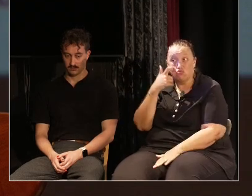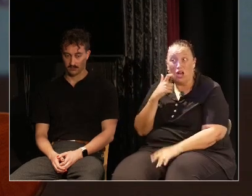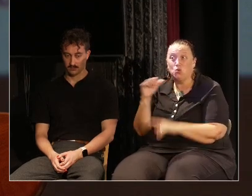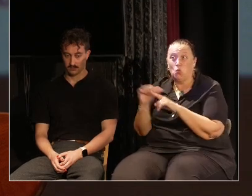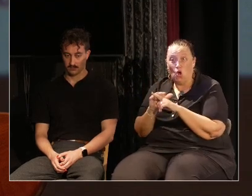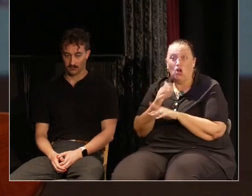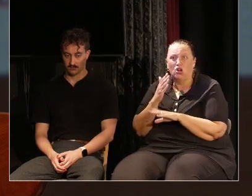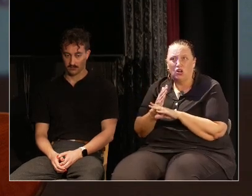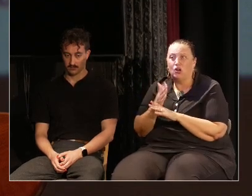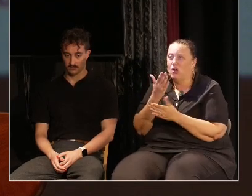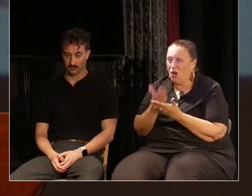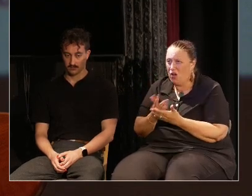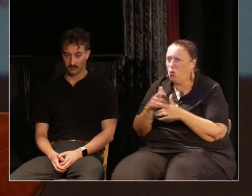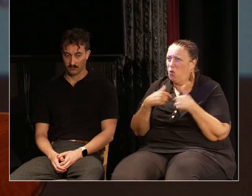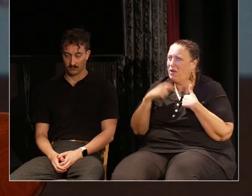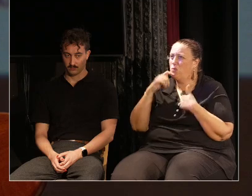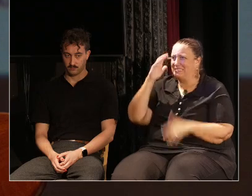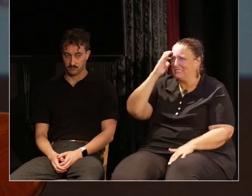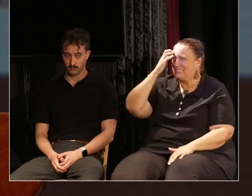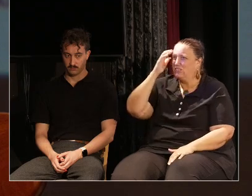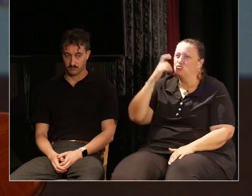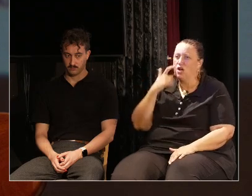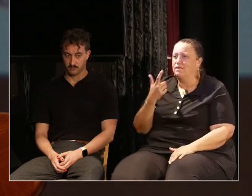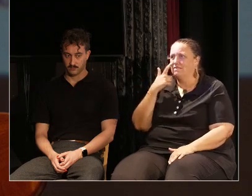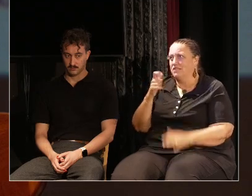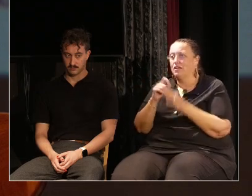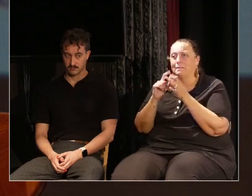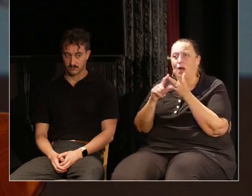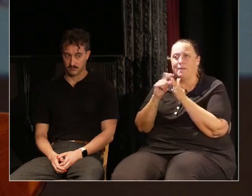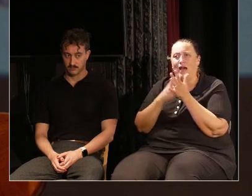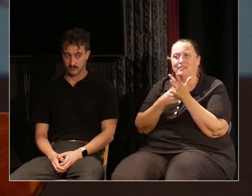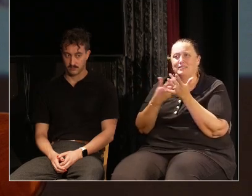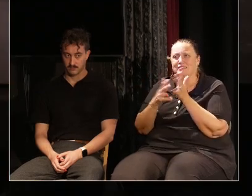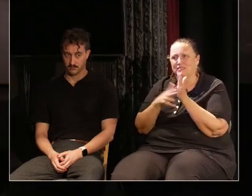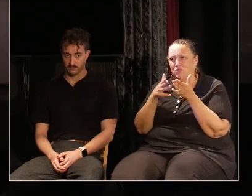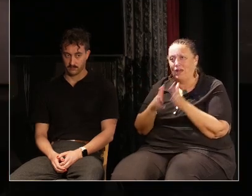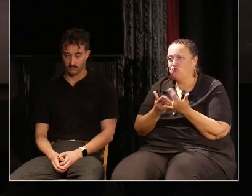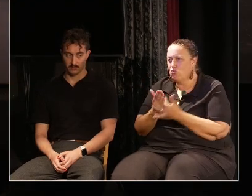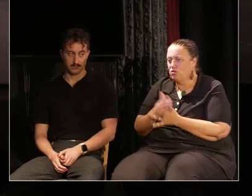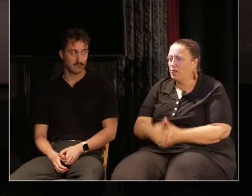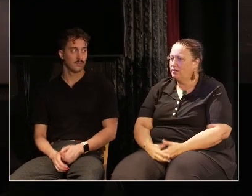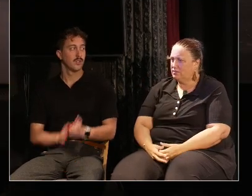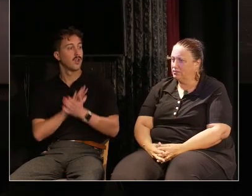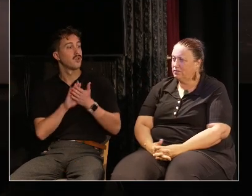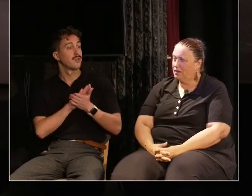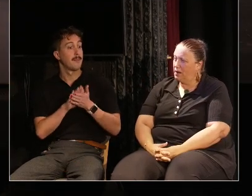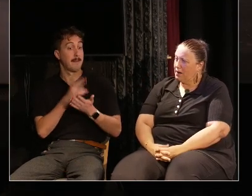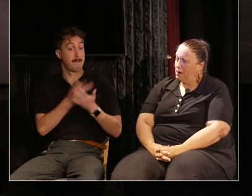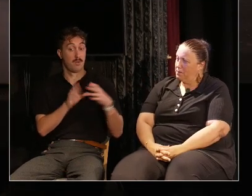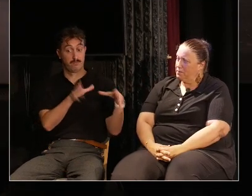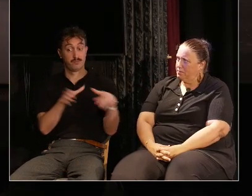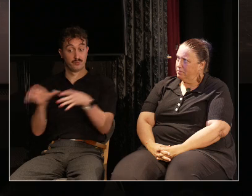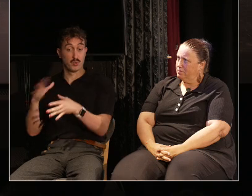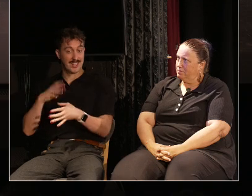on. We will continue to try and find a bipartisan way through. Does that mean that the Coalition and Labor have to agree